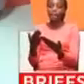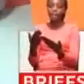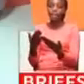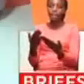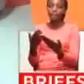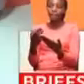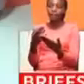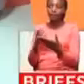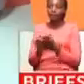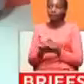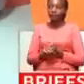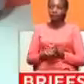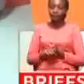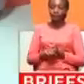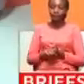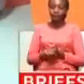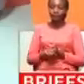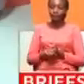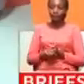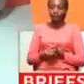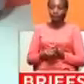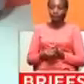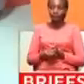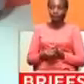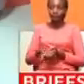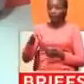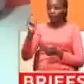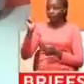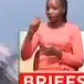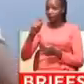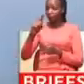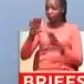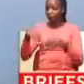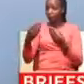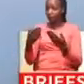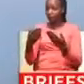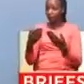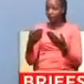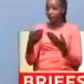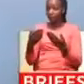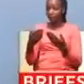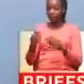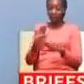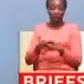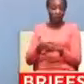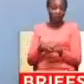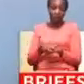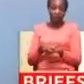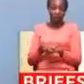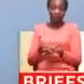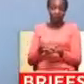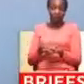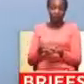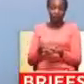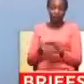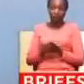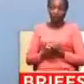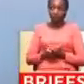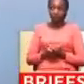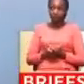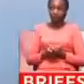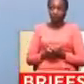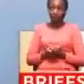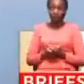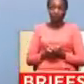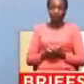see exactly what you guys are doing. The testimonies you have shared, they're just chilling, especially Erica's story. Bamboo, you bought a whole